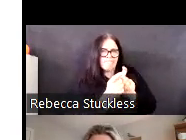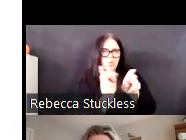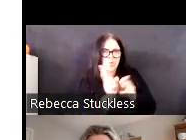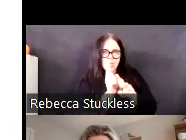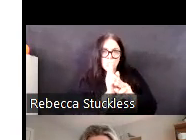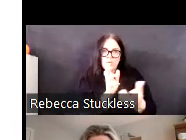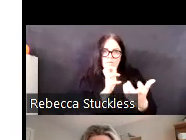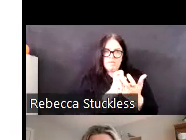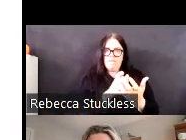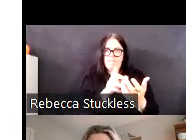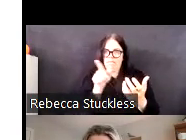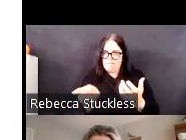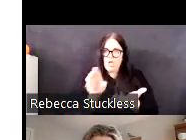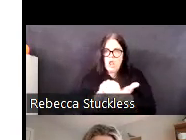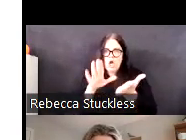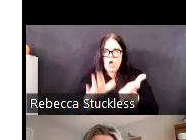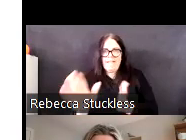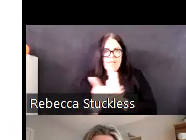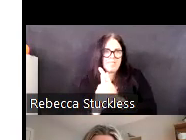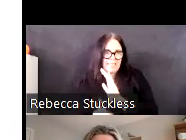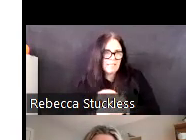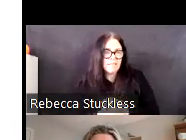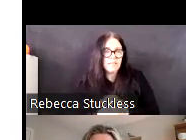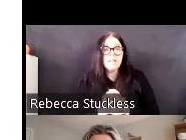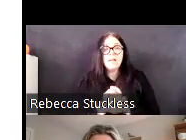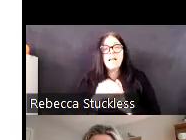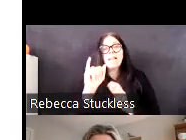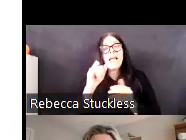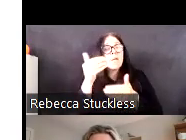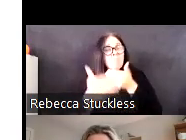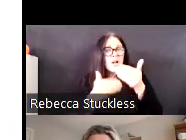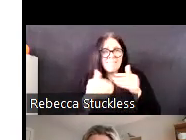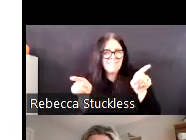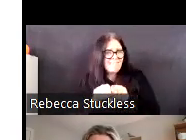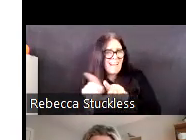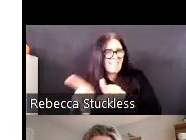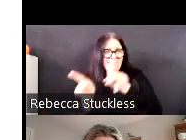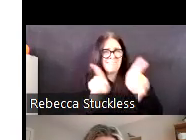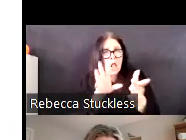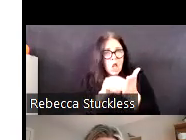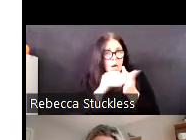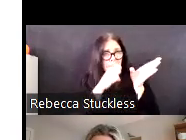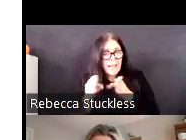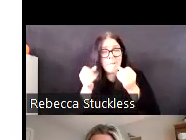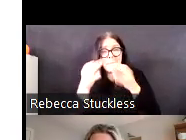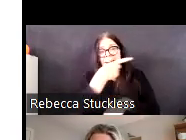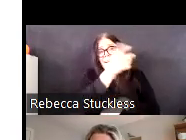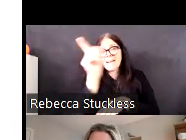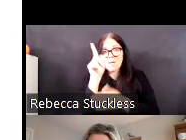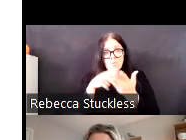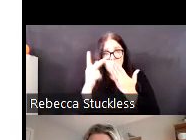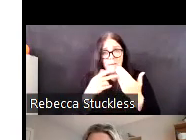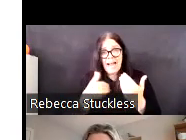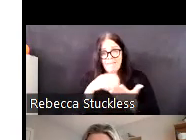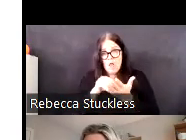and adapt the learners. And we use the same process with learner plans. So many programs have a learner plan that they